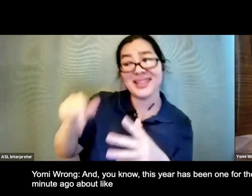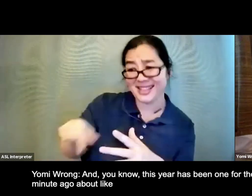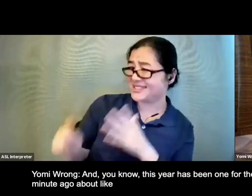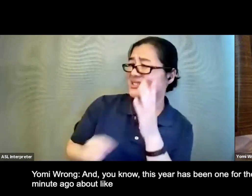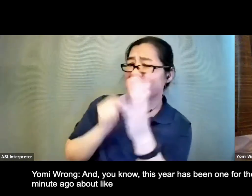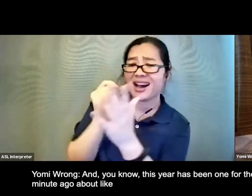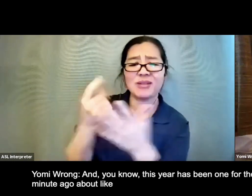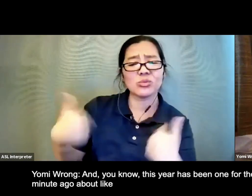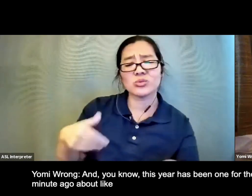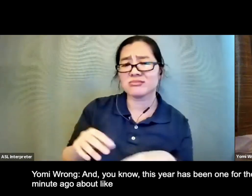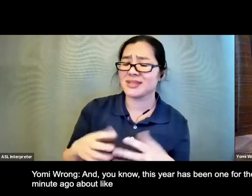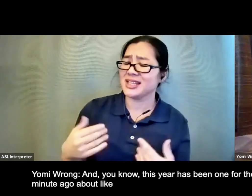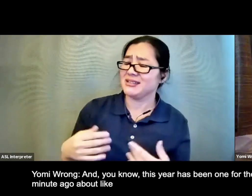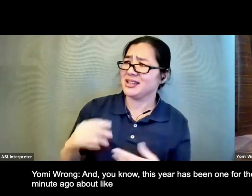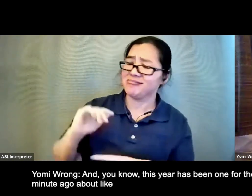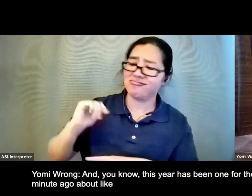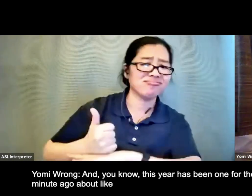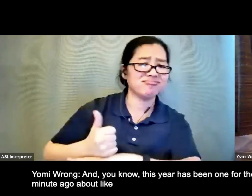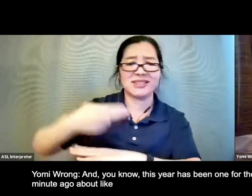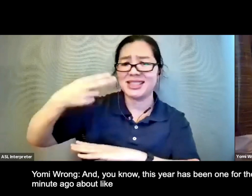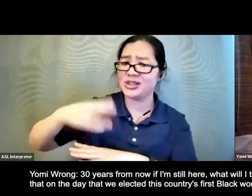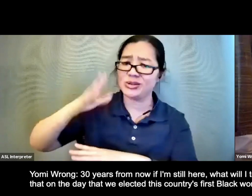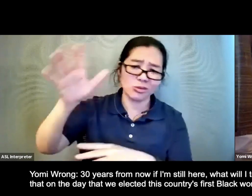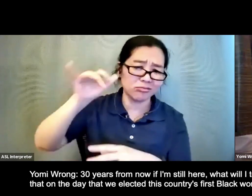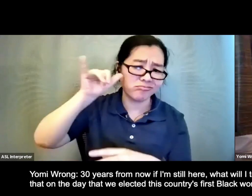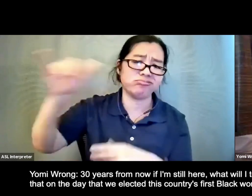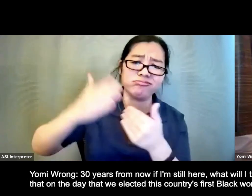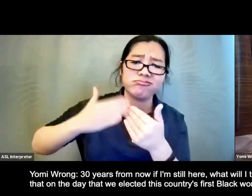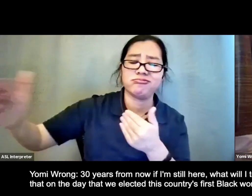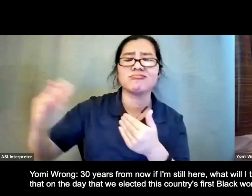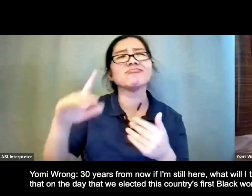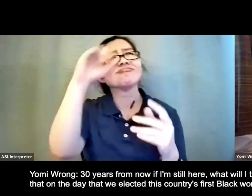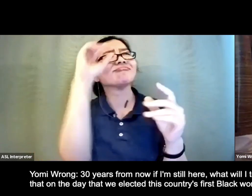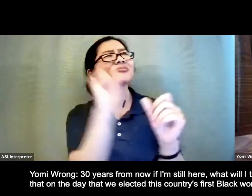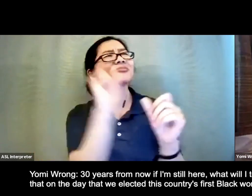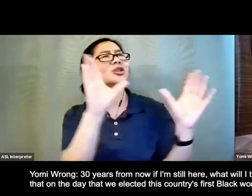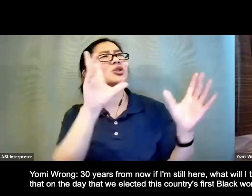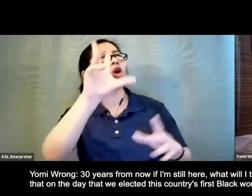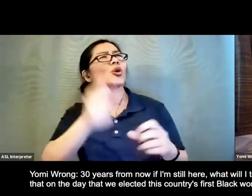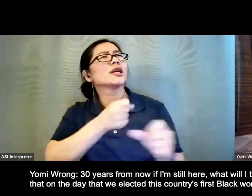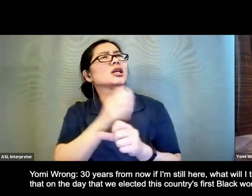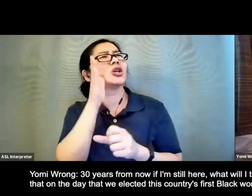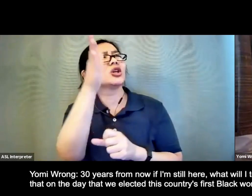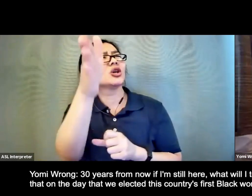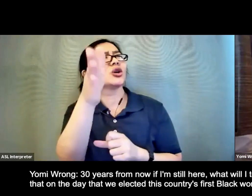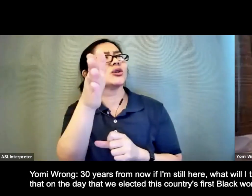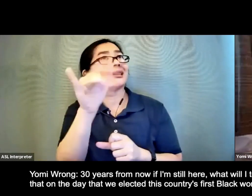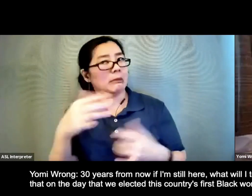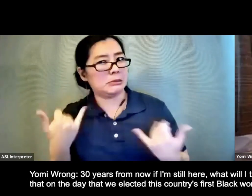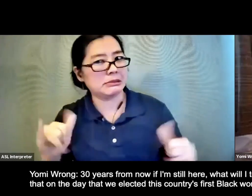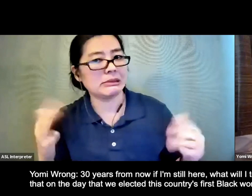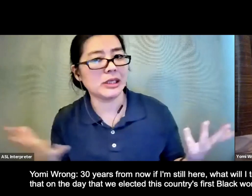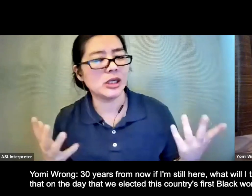I was thinking a minute ago about, like, 30 years from now, if I'm still here, what will I tell young people